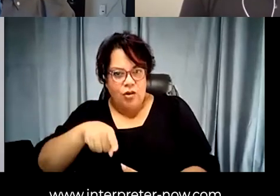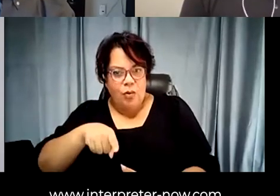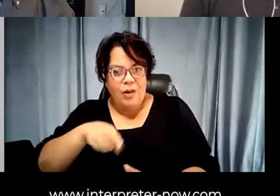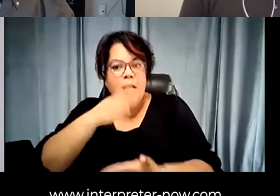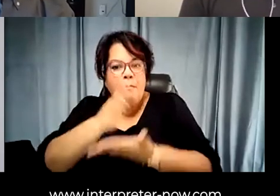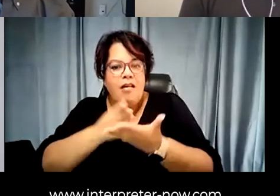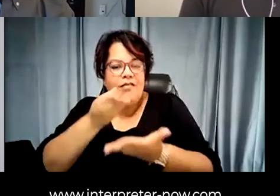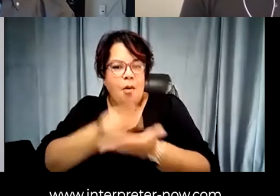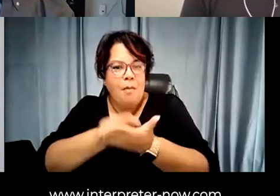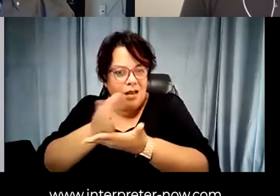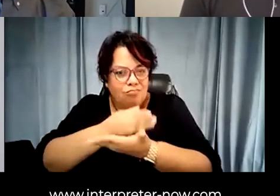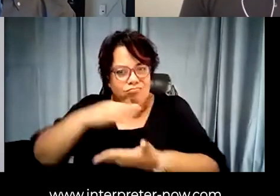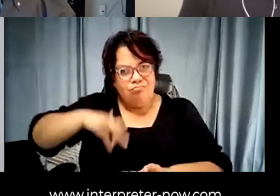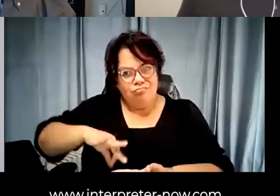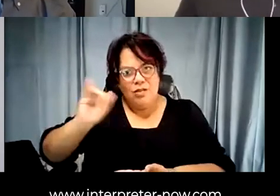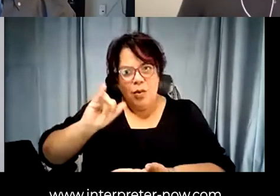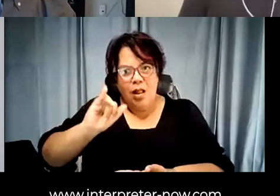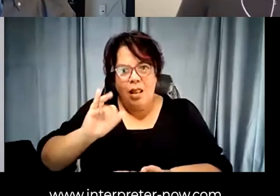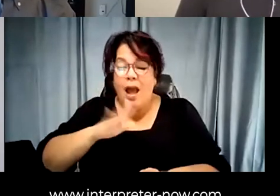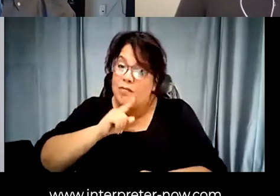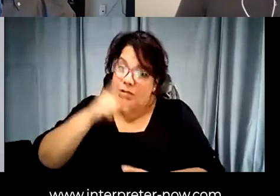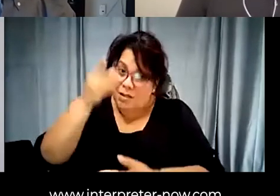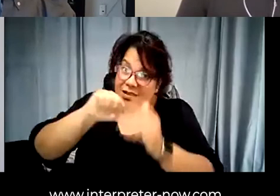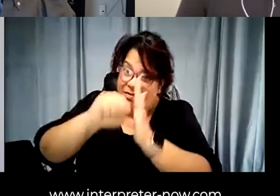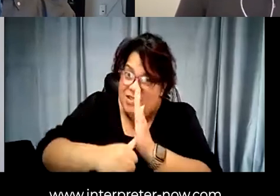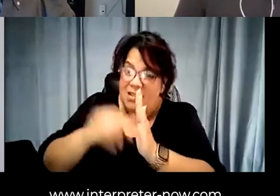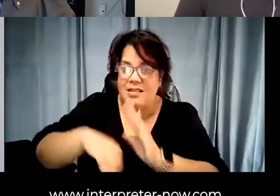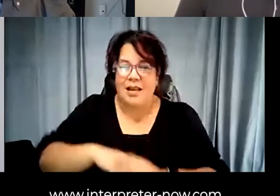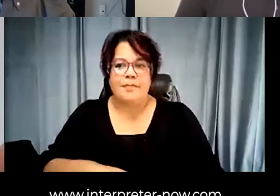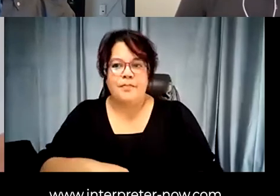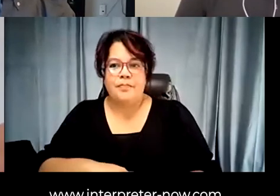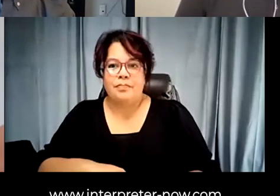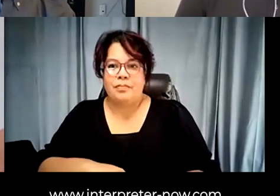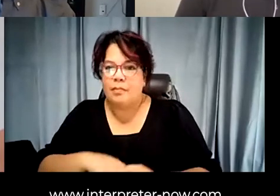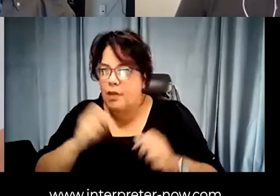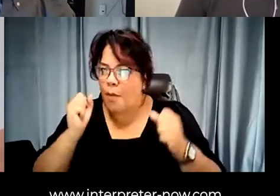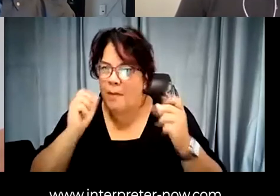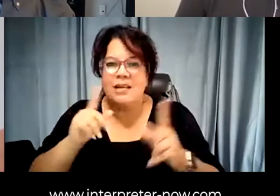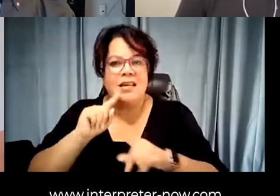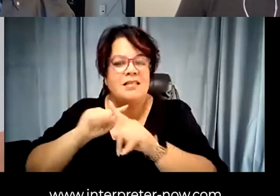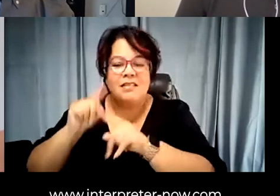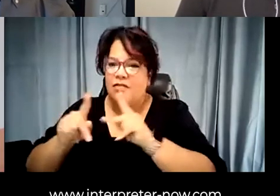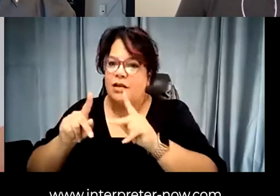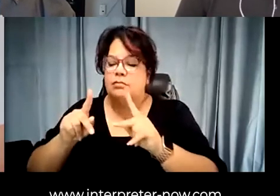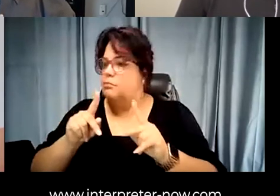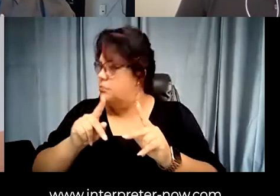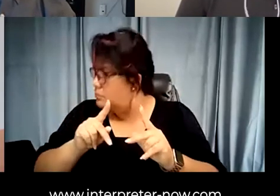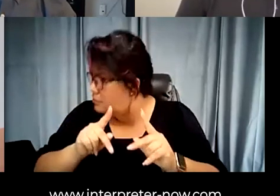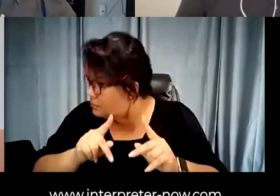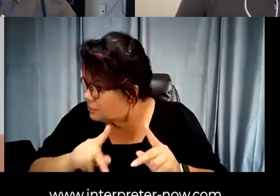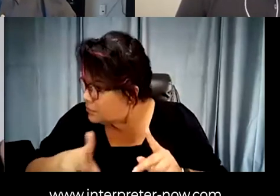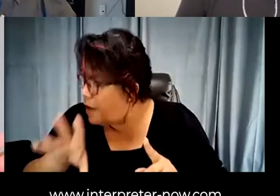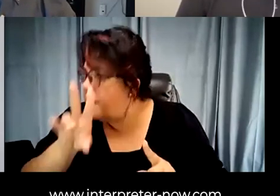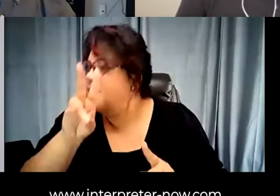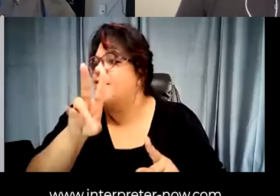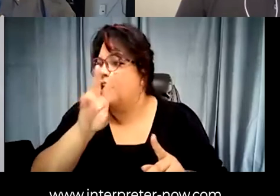package. I harp on this all day. In 2018, there were 768 million unused vacation days in the U.S.